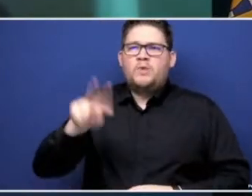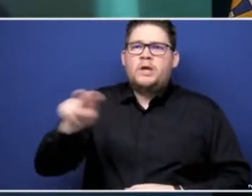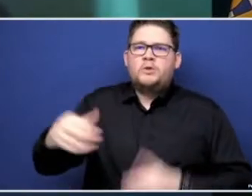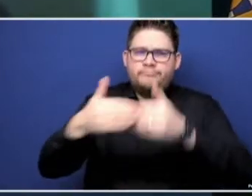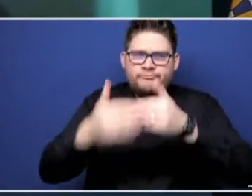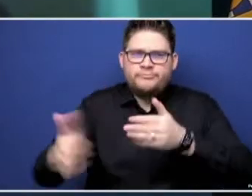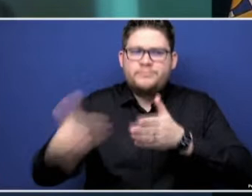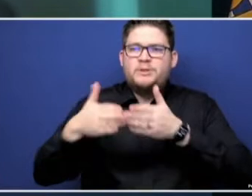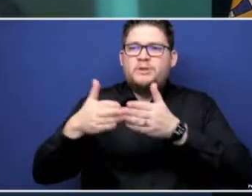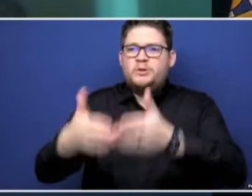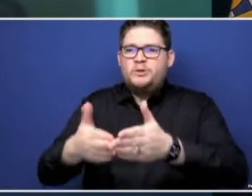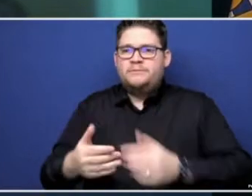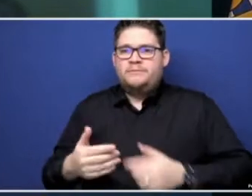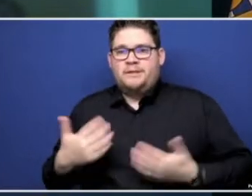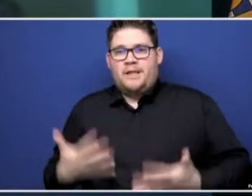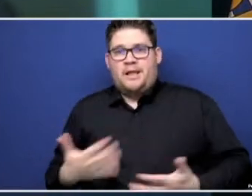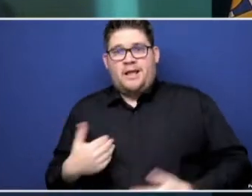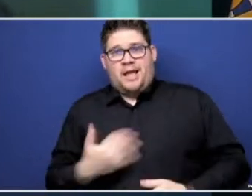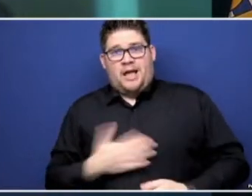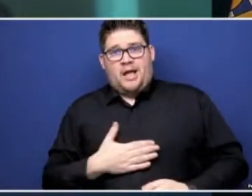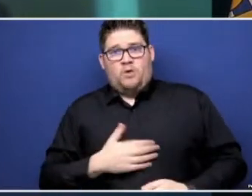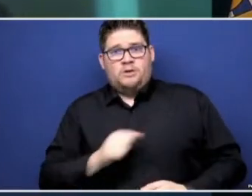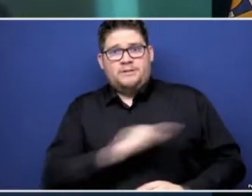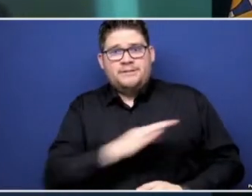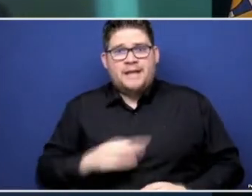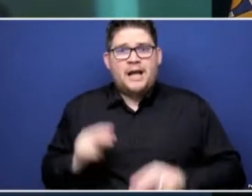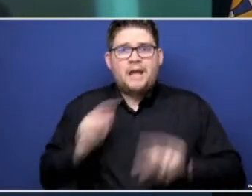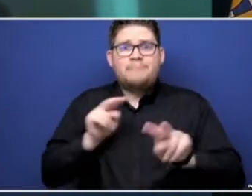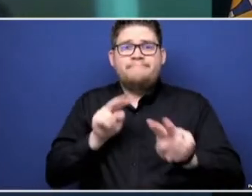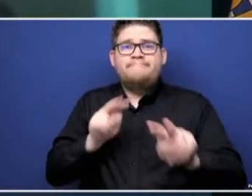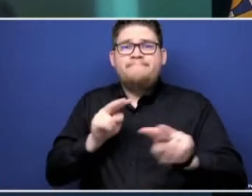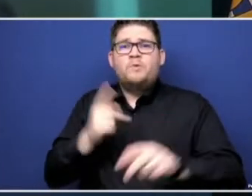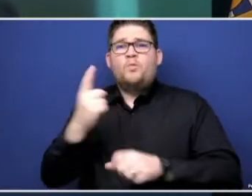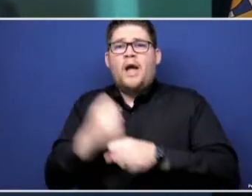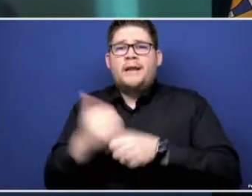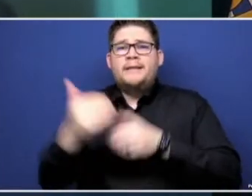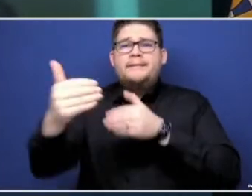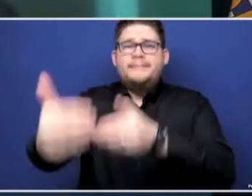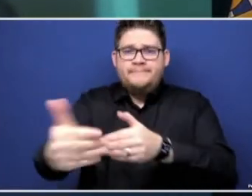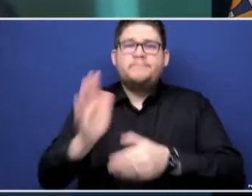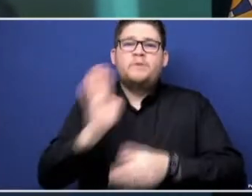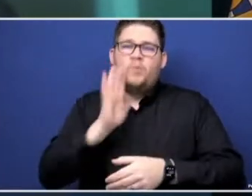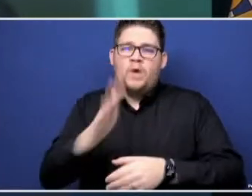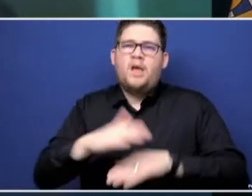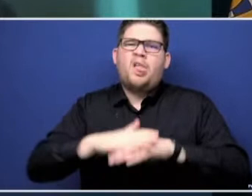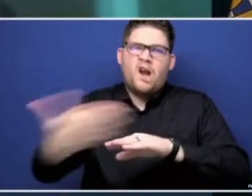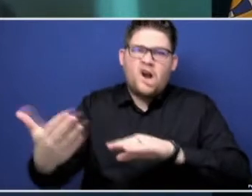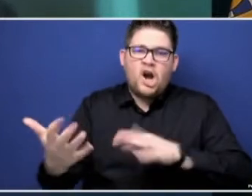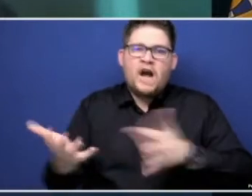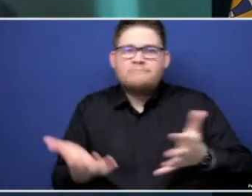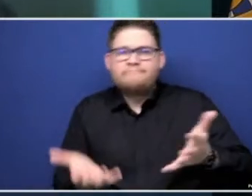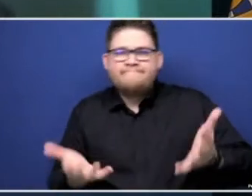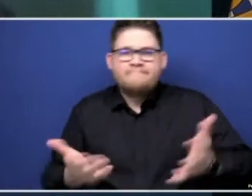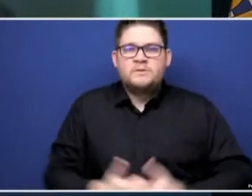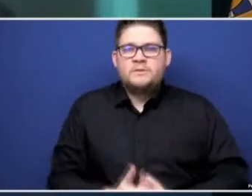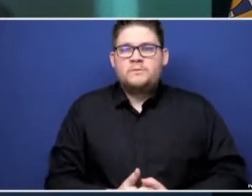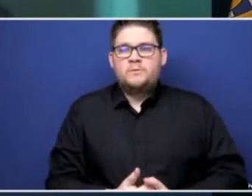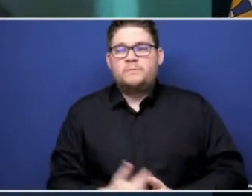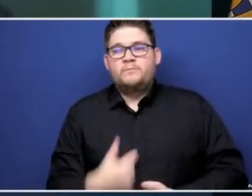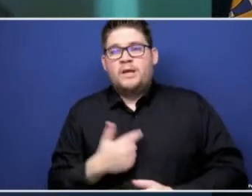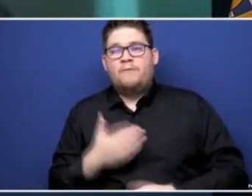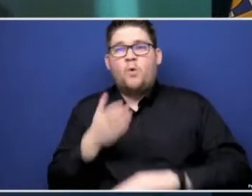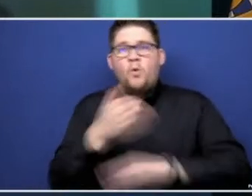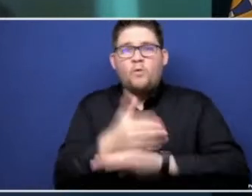this is going to be a really big part of them being able to get back with friends and family and what we want them to do, which is traveling. So